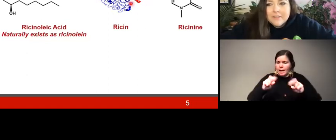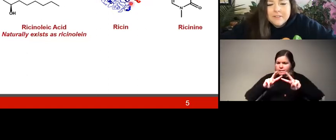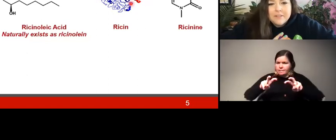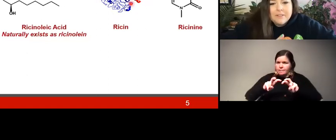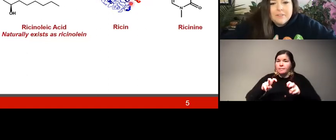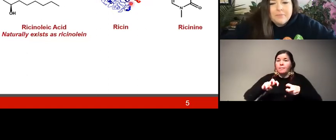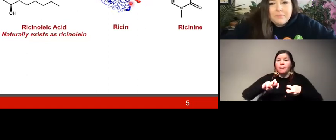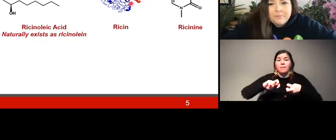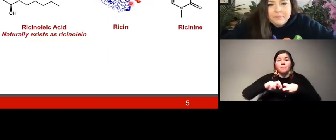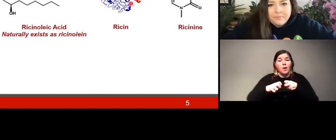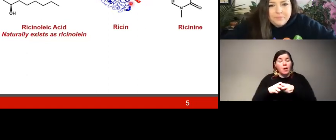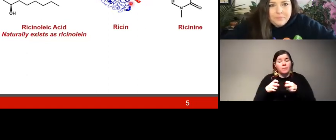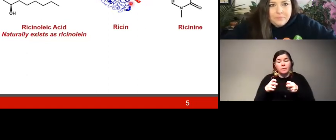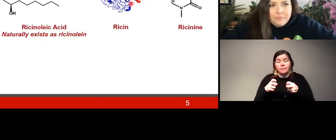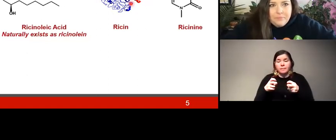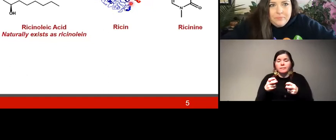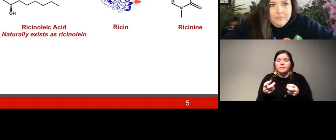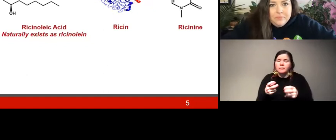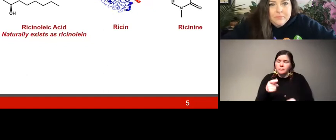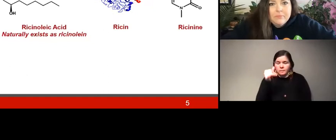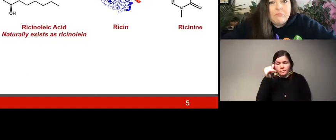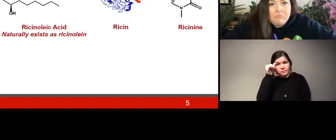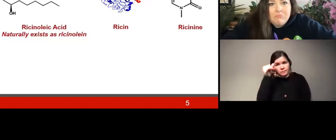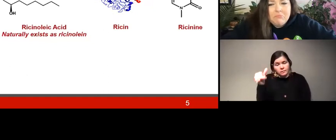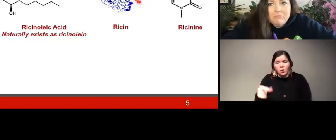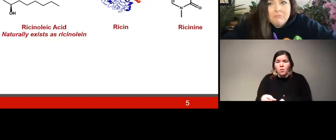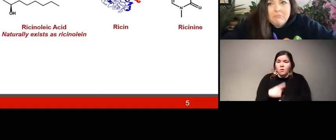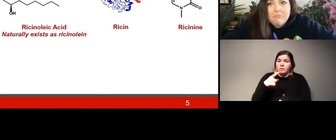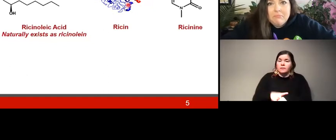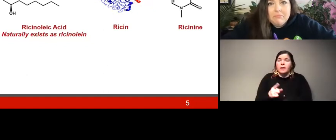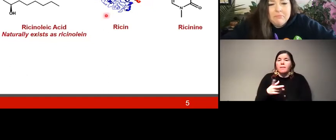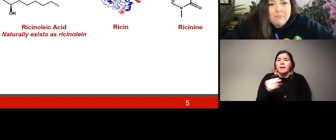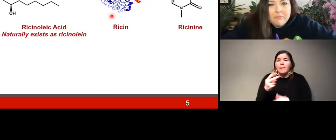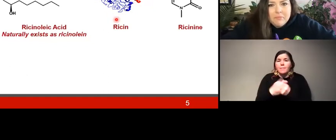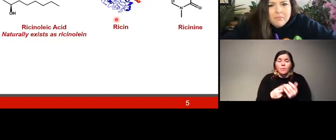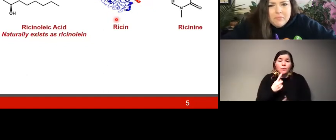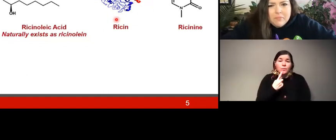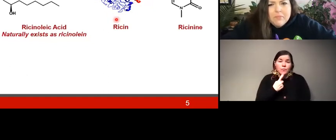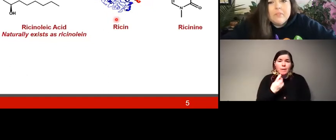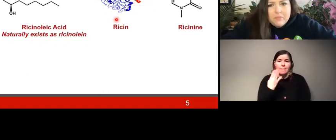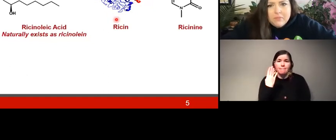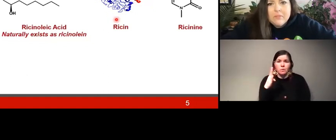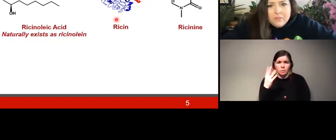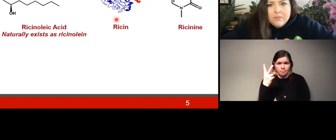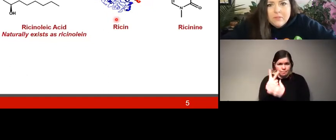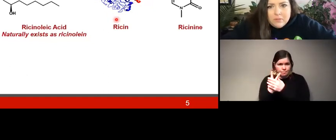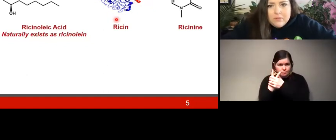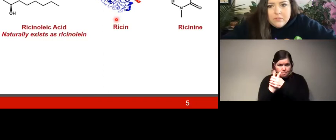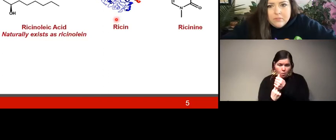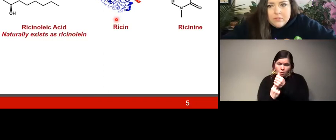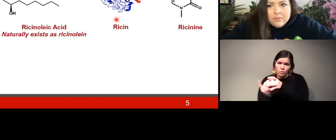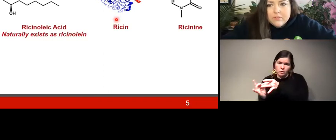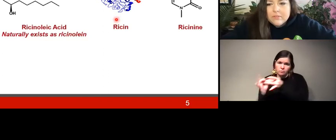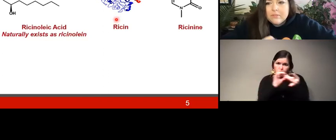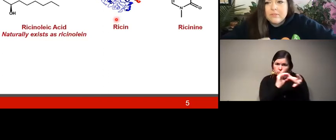with looking at ricin, though, is that it takes forever. And you have to make sure that you have both this red part and this blue part all connected